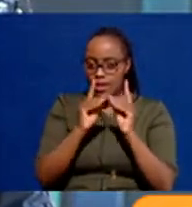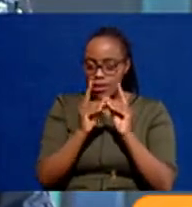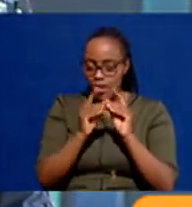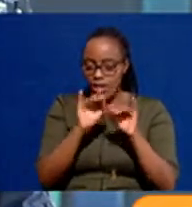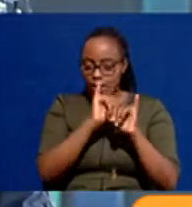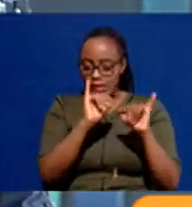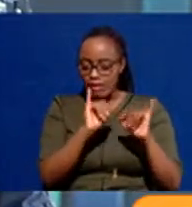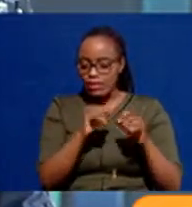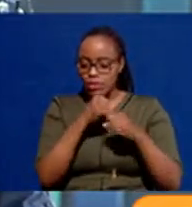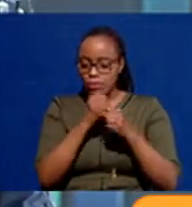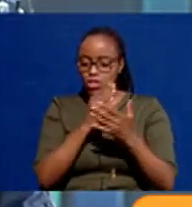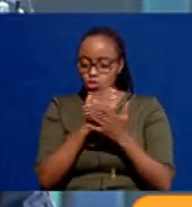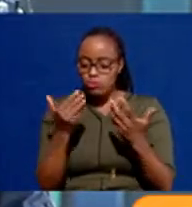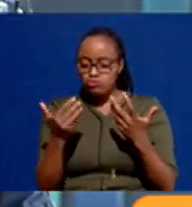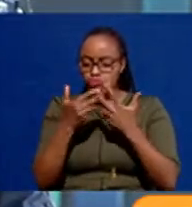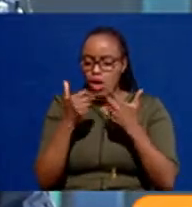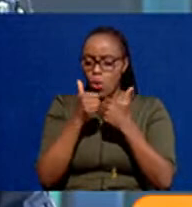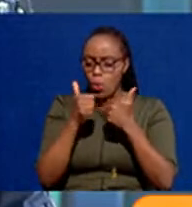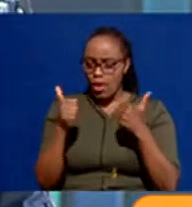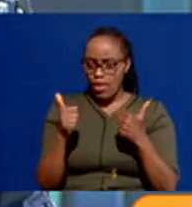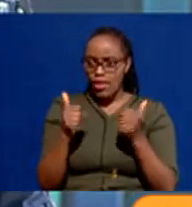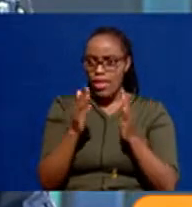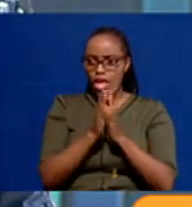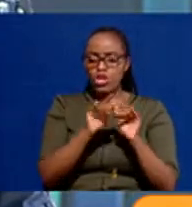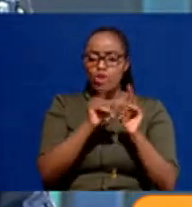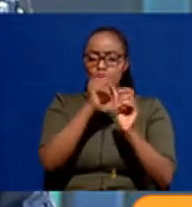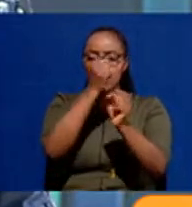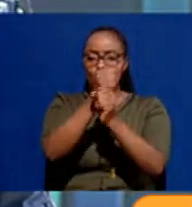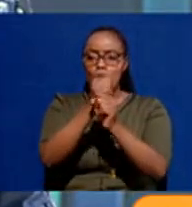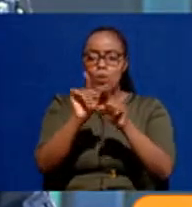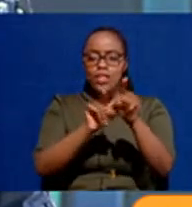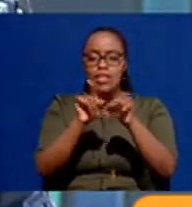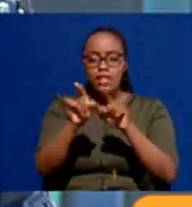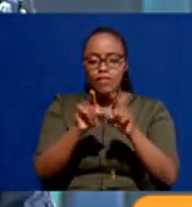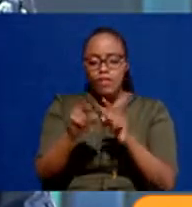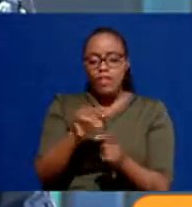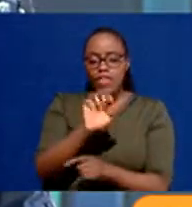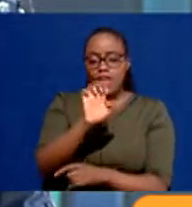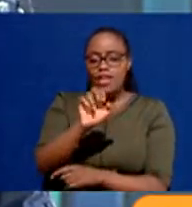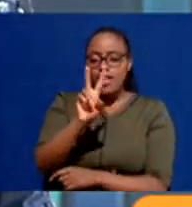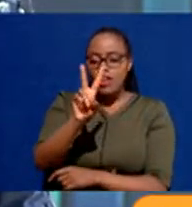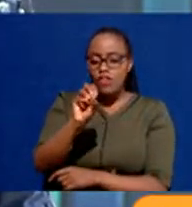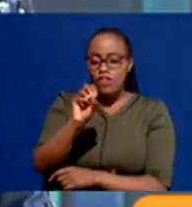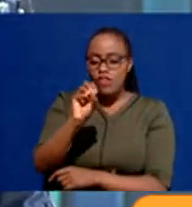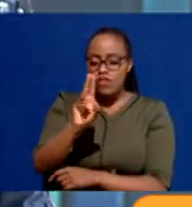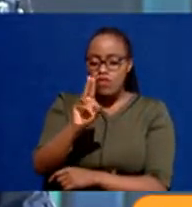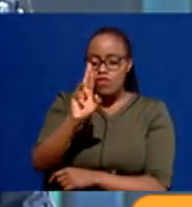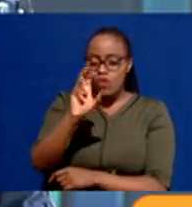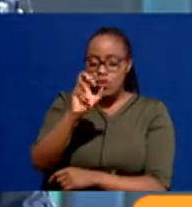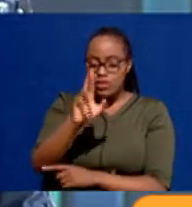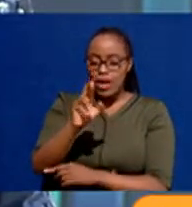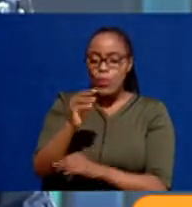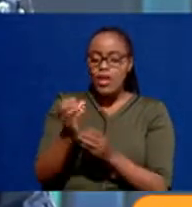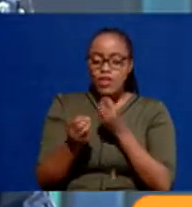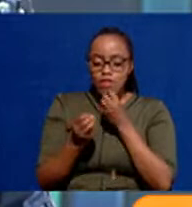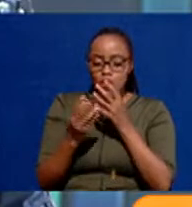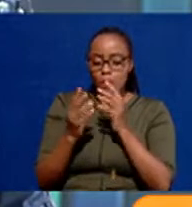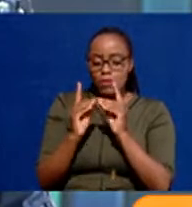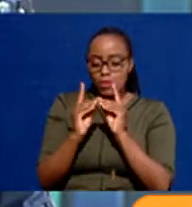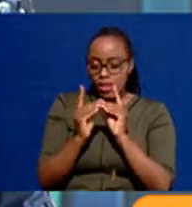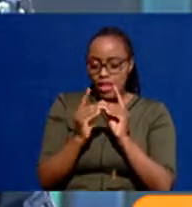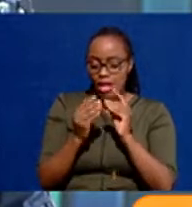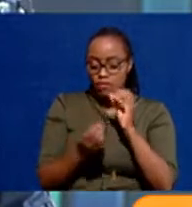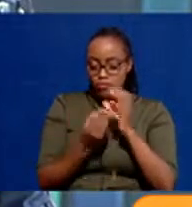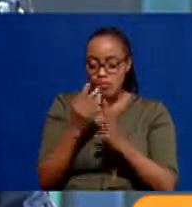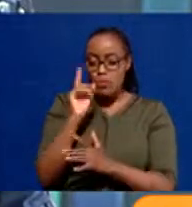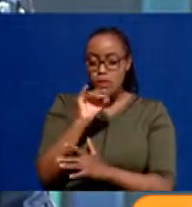sure that it's up to date. And then there's we have worked with Safaricom on the e-voucher, so that we update the data to e-voucher, and it's